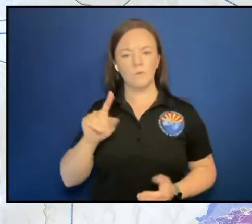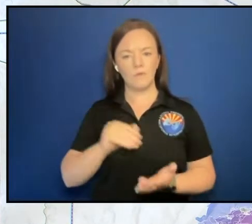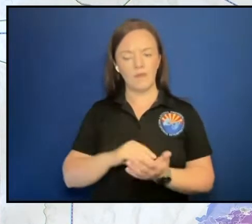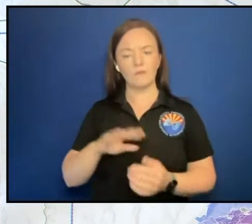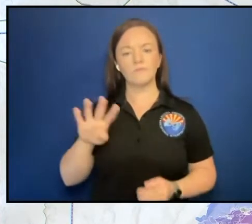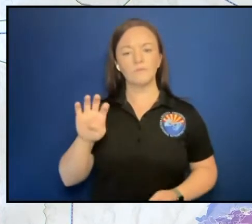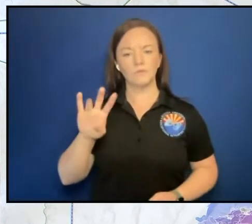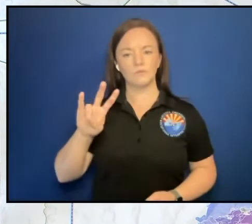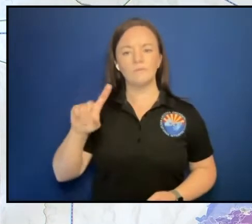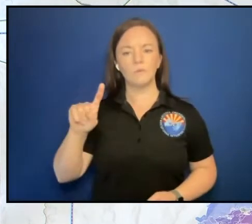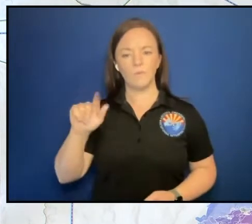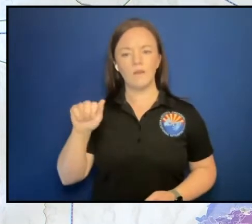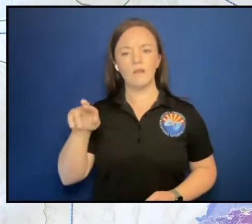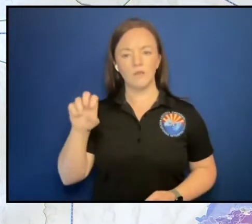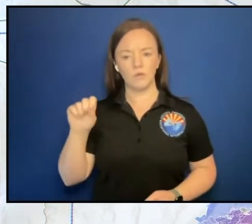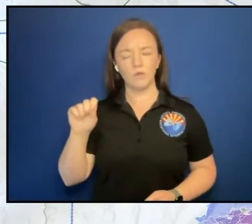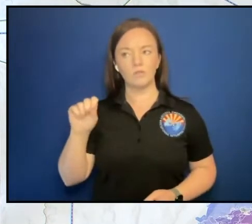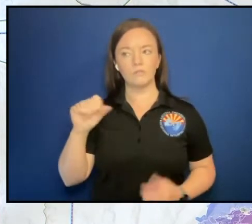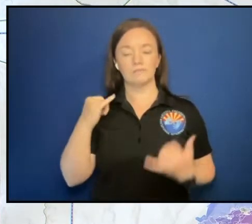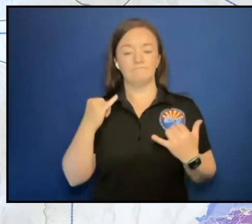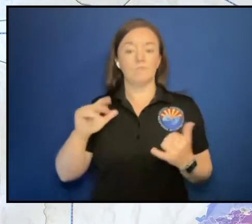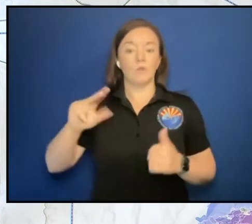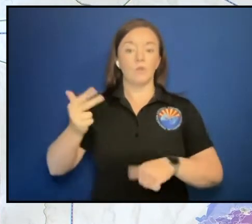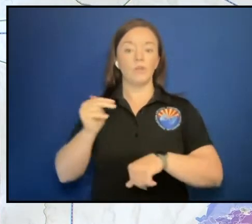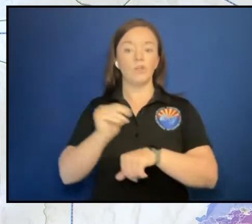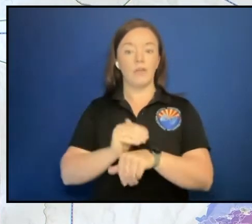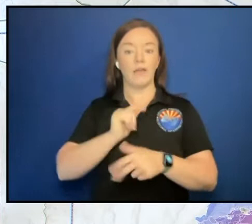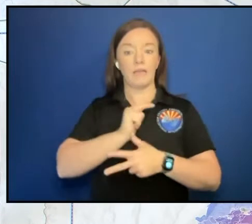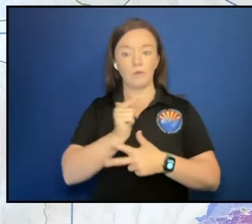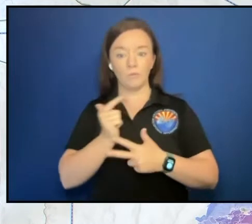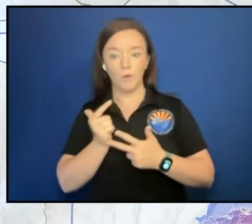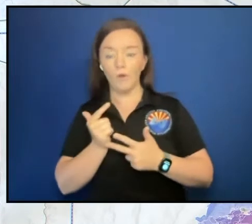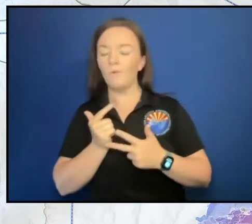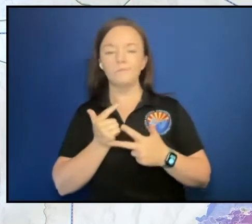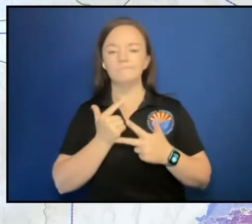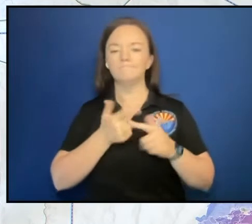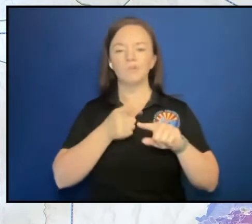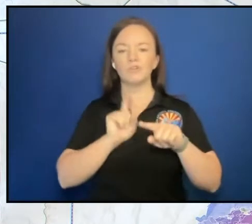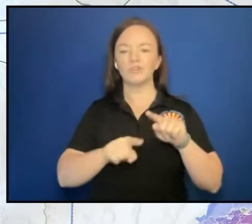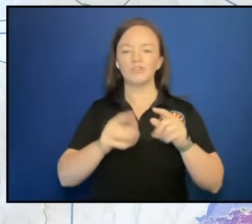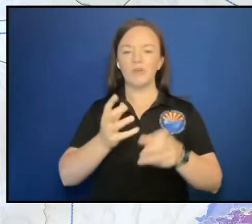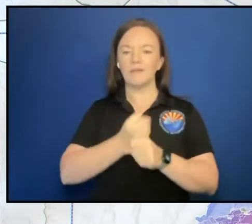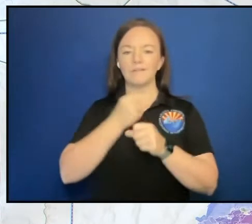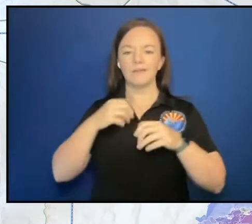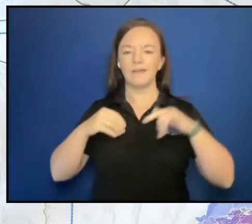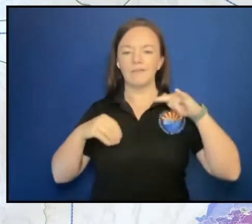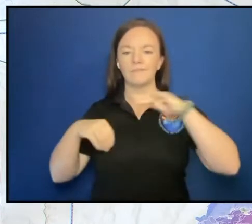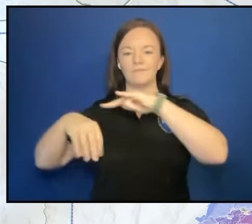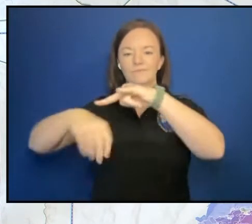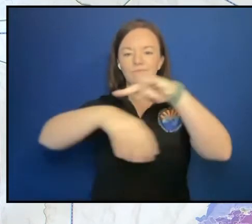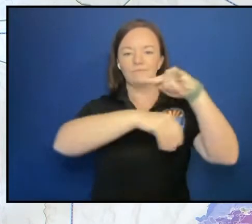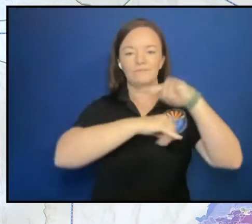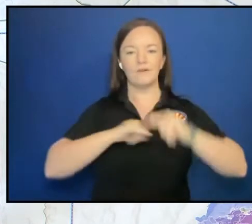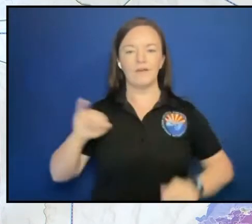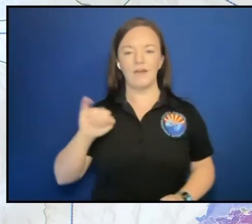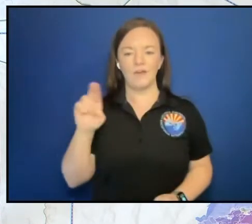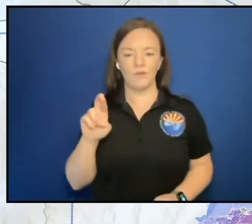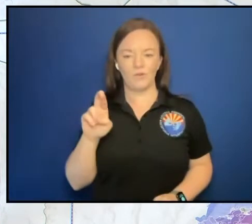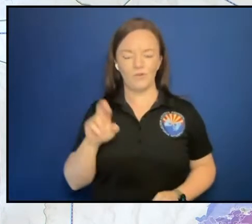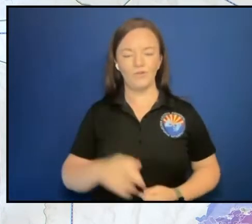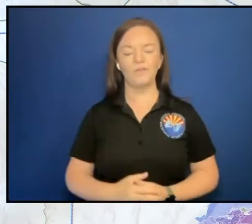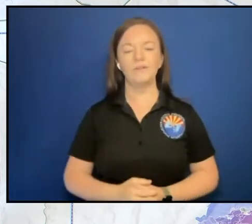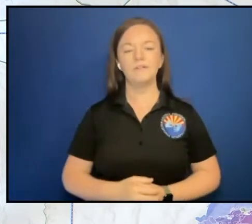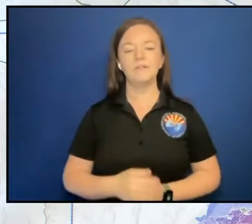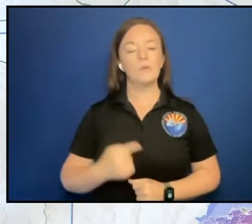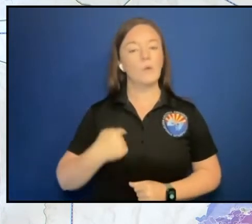341,471. For, I believe, the third night in a row, we've been unable to get infrared, and we have no cause to believe that there has been